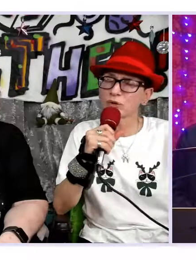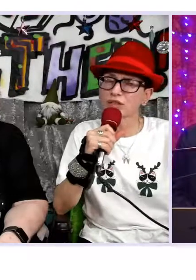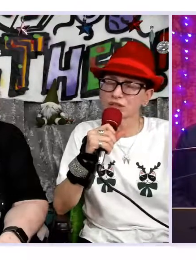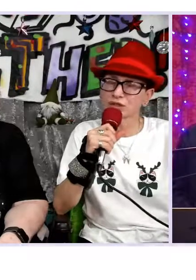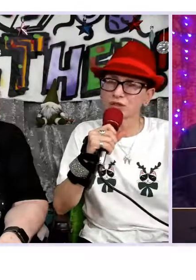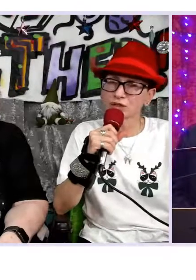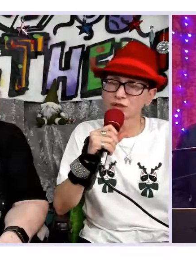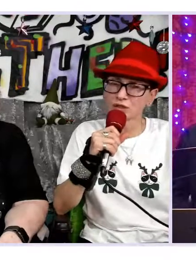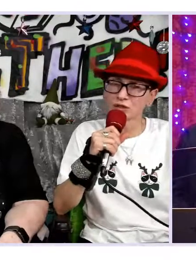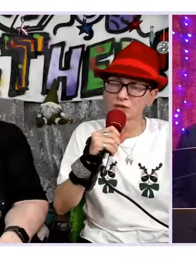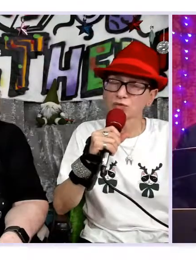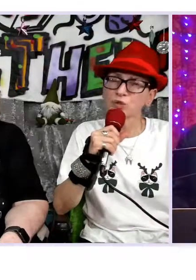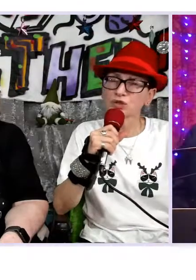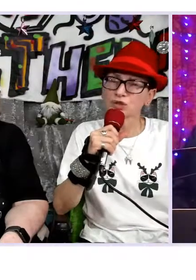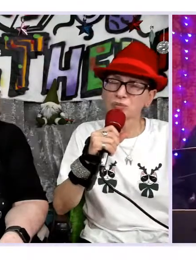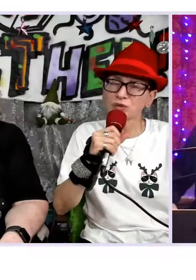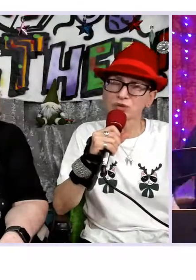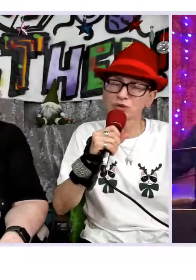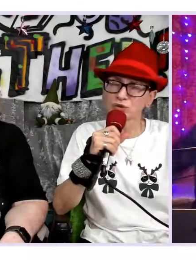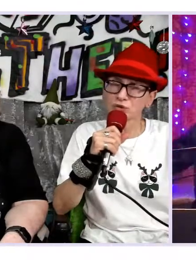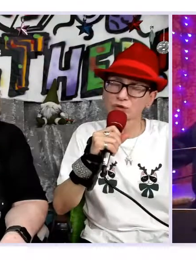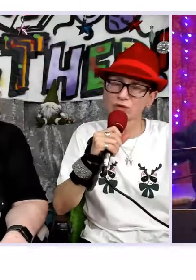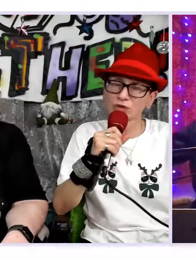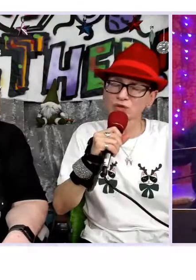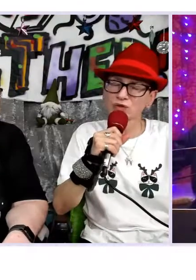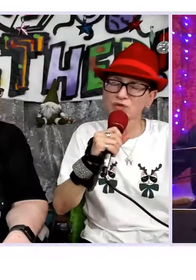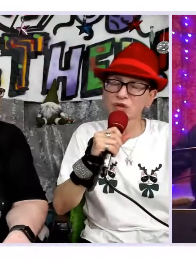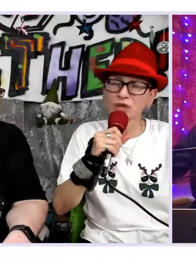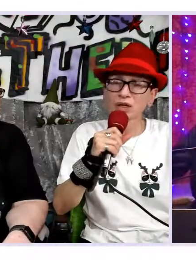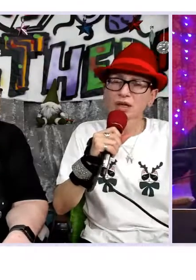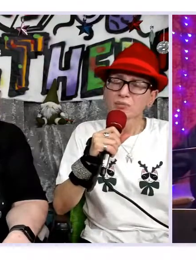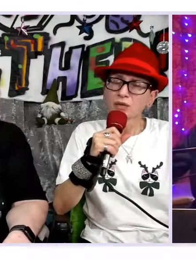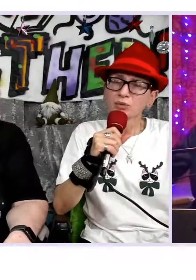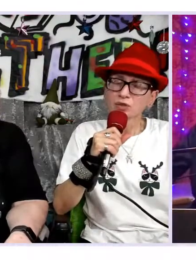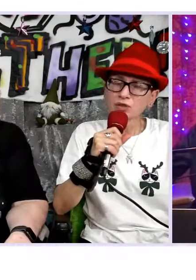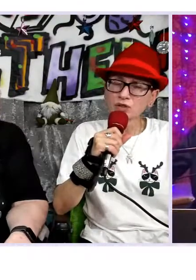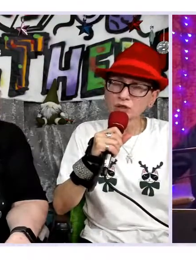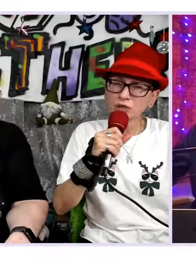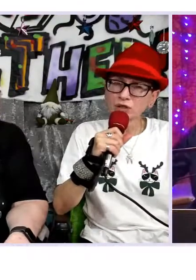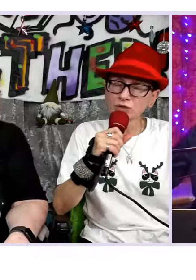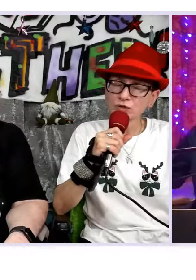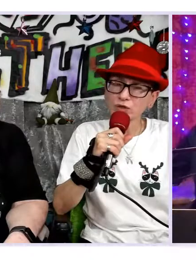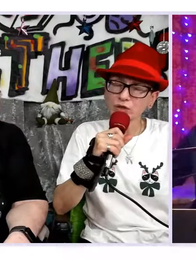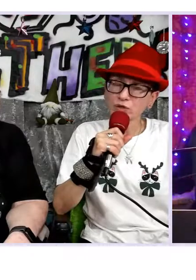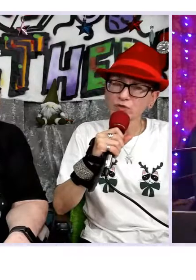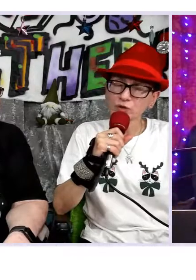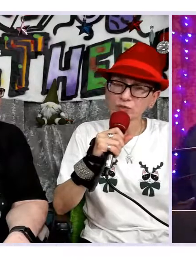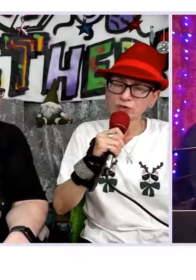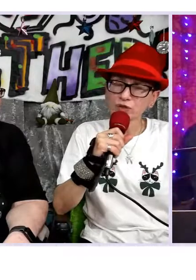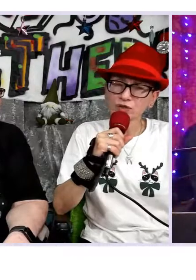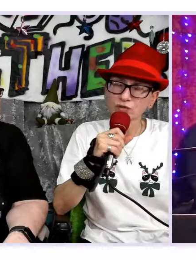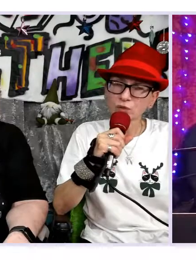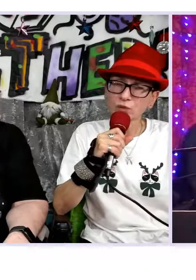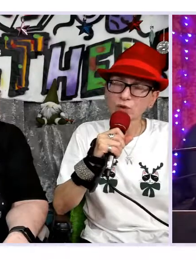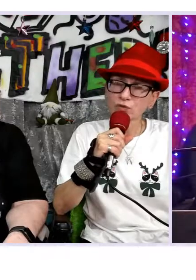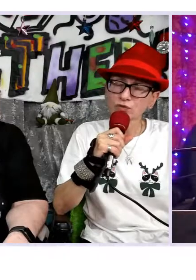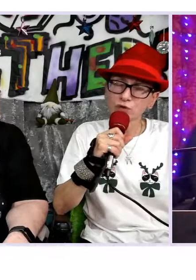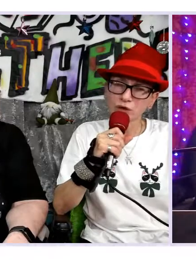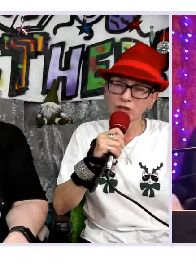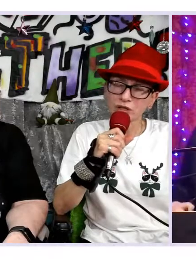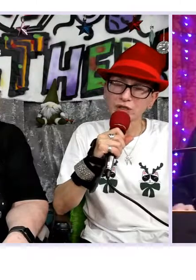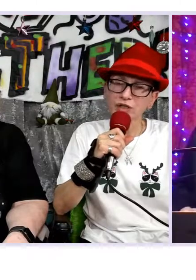it's not the mic actually. It's unfortunately beyond our control at the server. But it was so interesting in the film festival